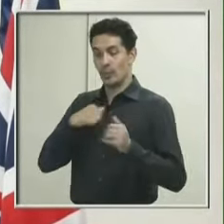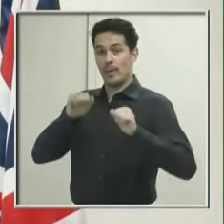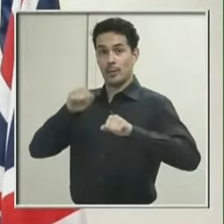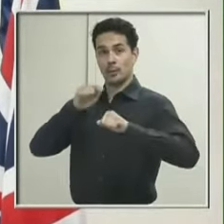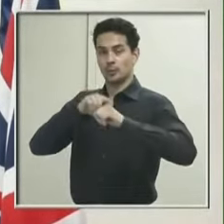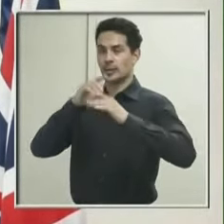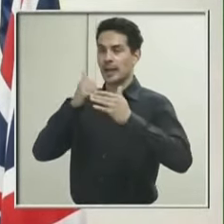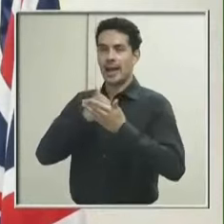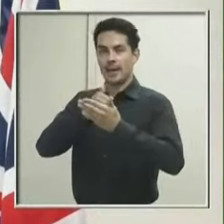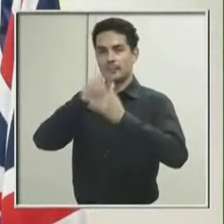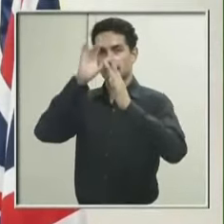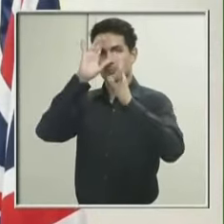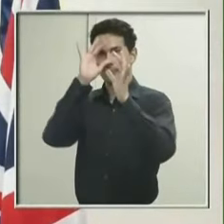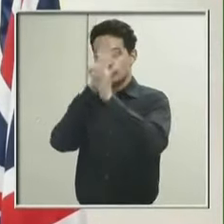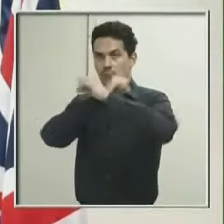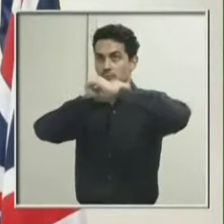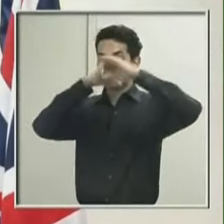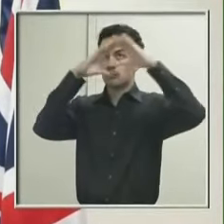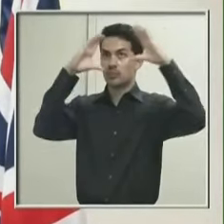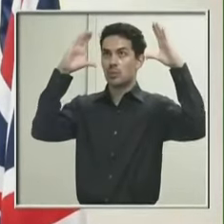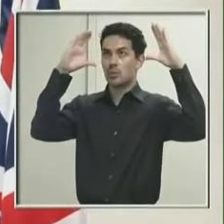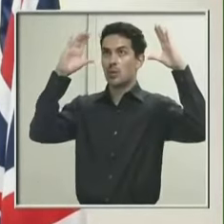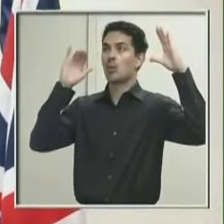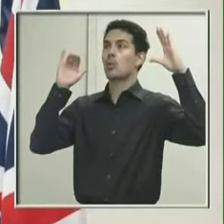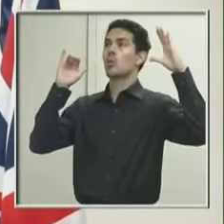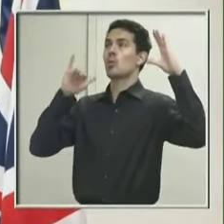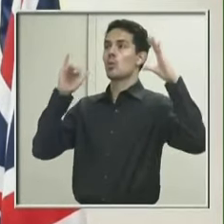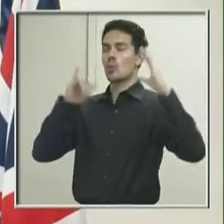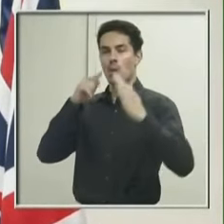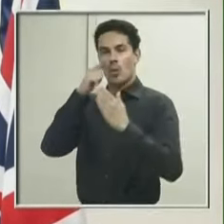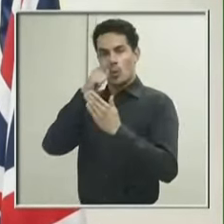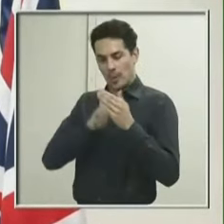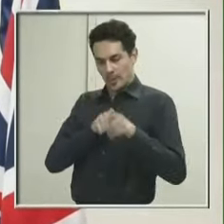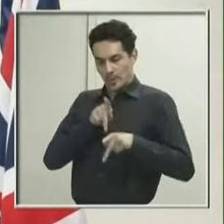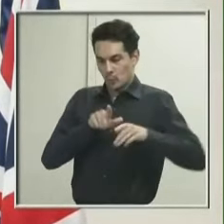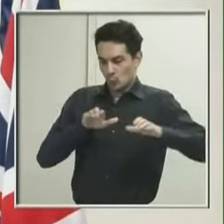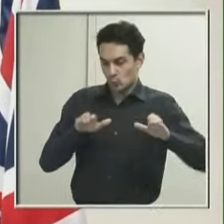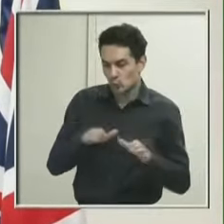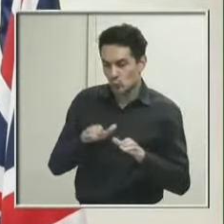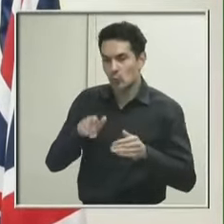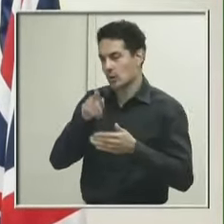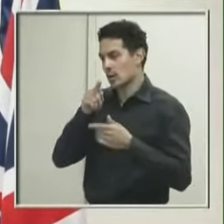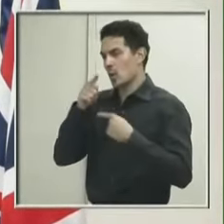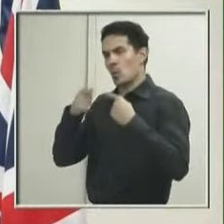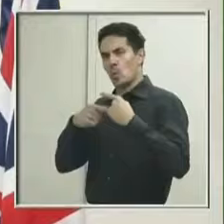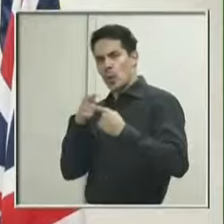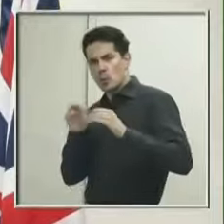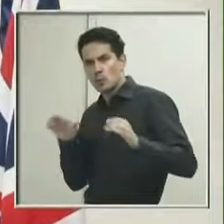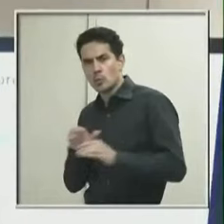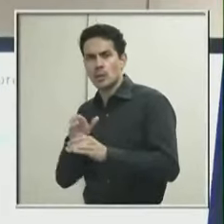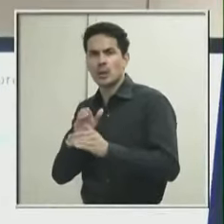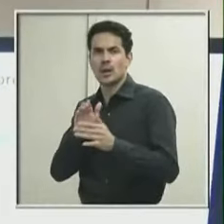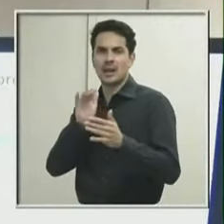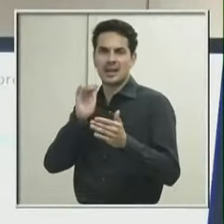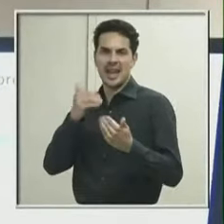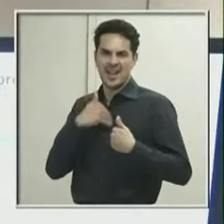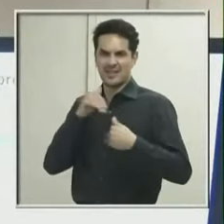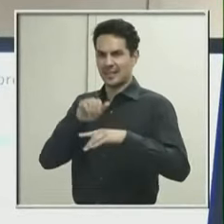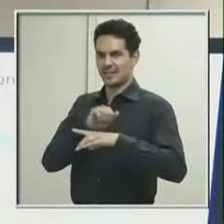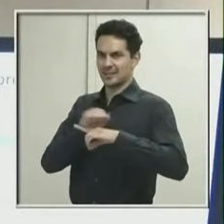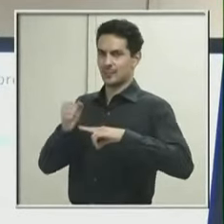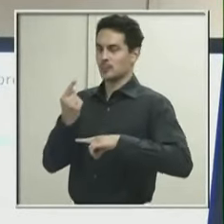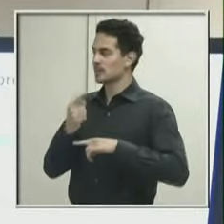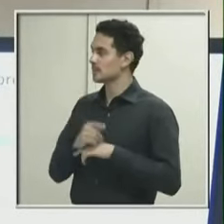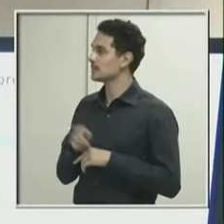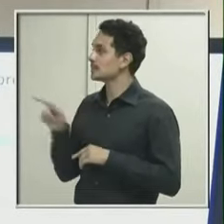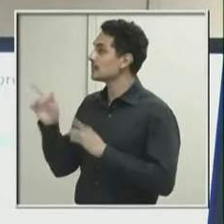the picture of what people were doing and when they were doing it. Okay, so we also have some questions